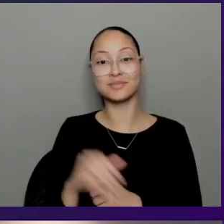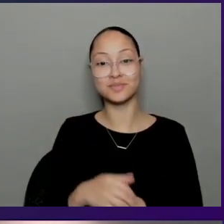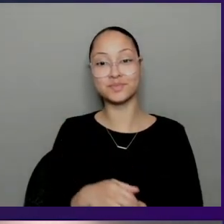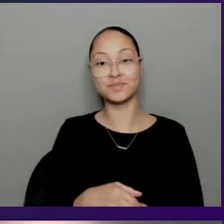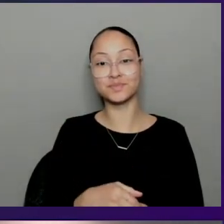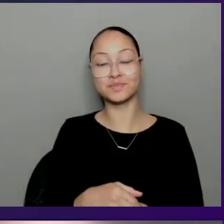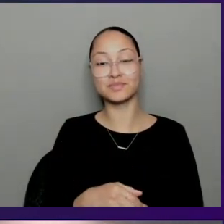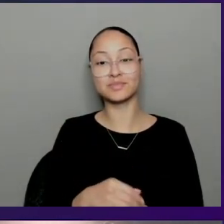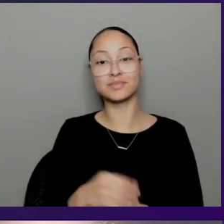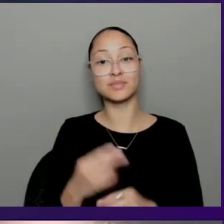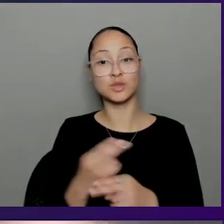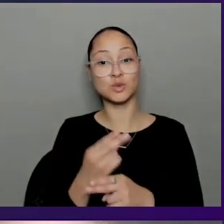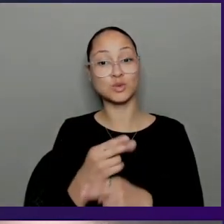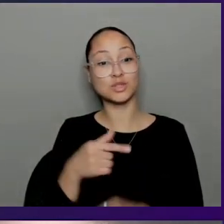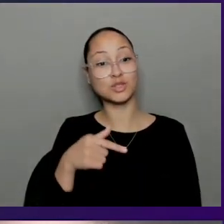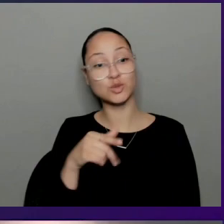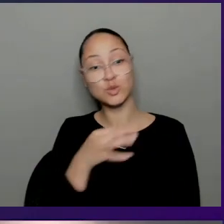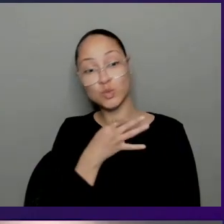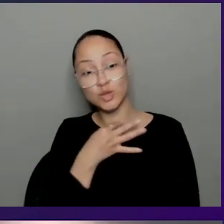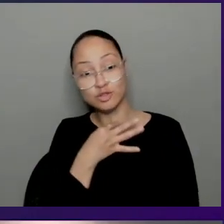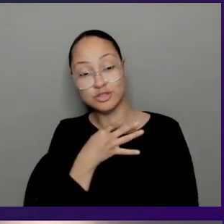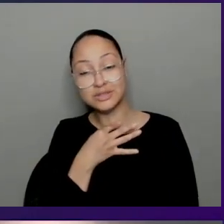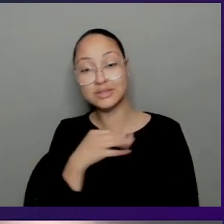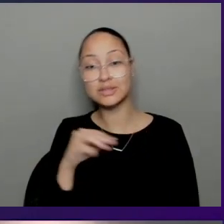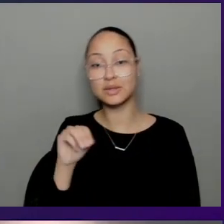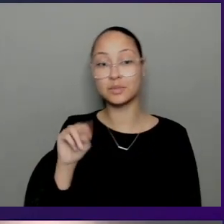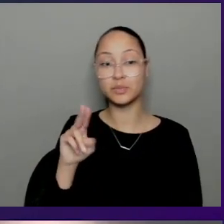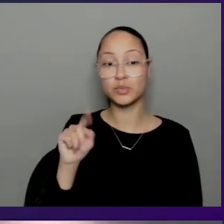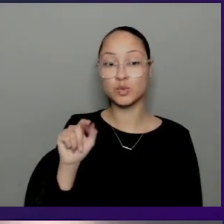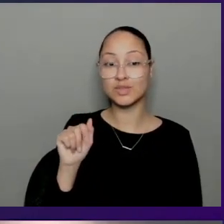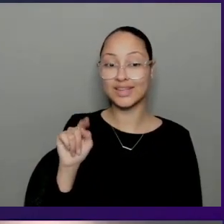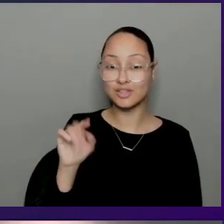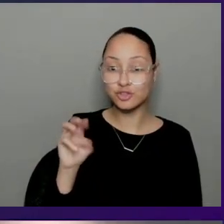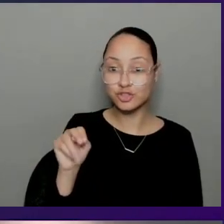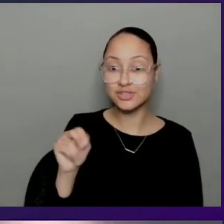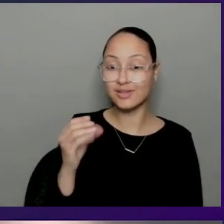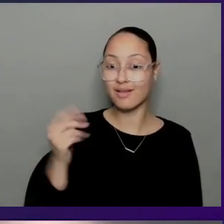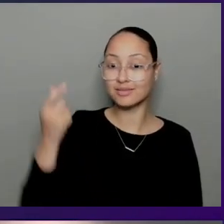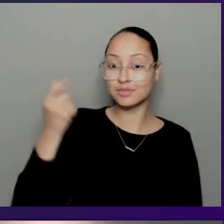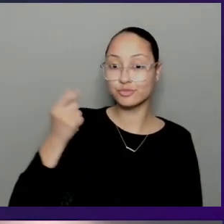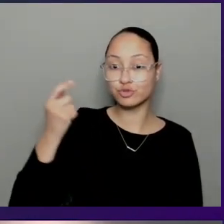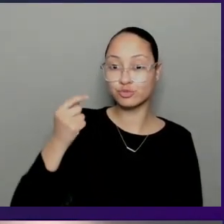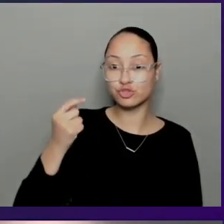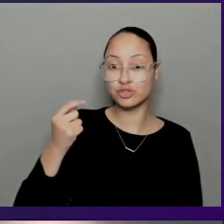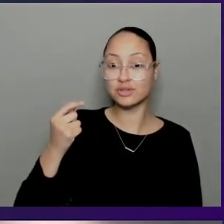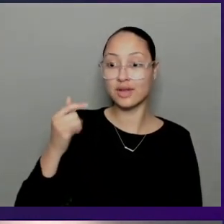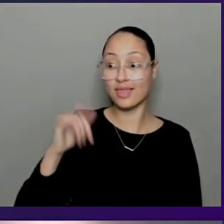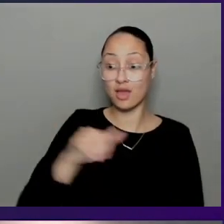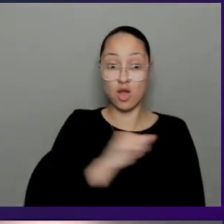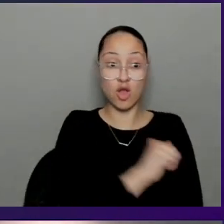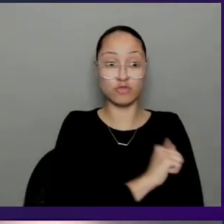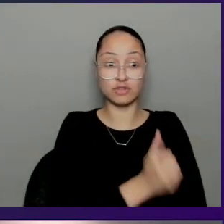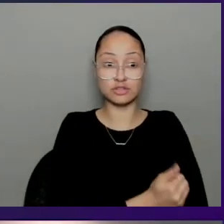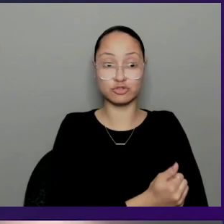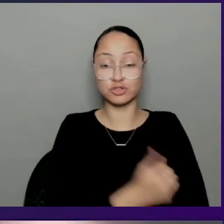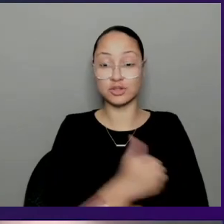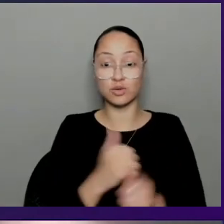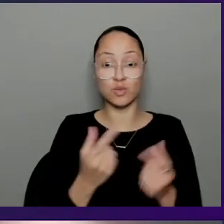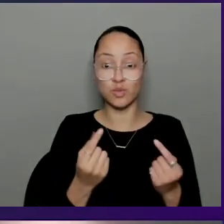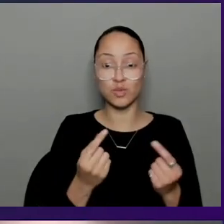query, mutations, and subscriptions. And all operation will be protected using the authorization